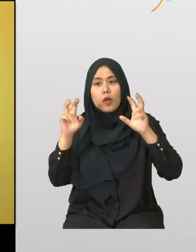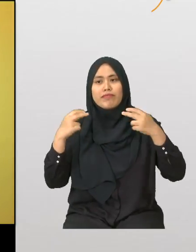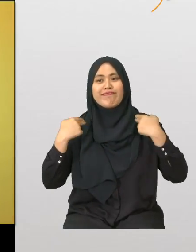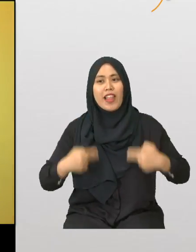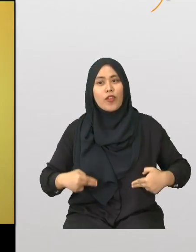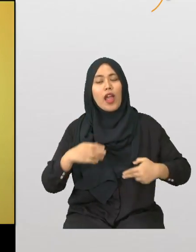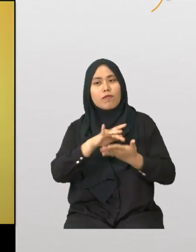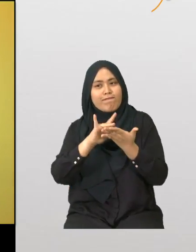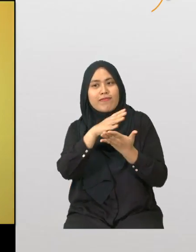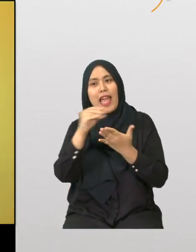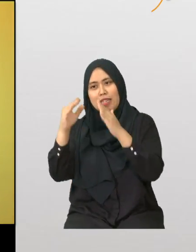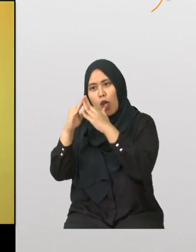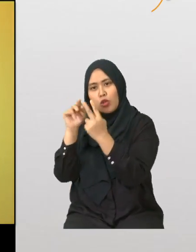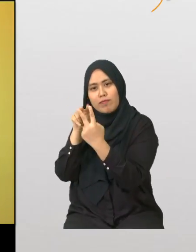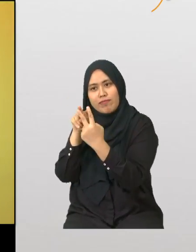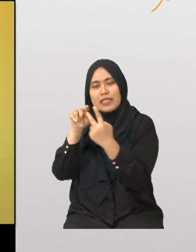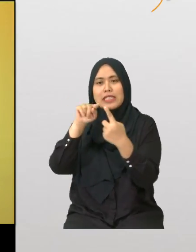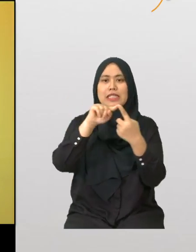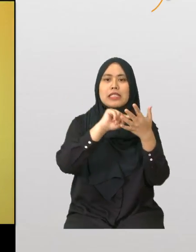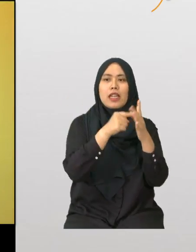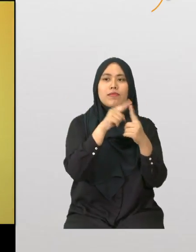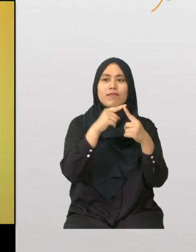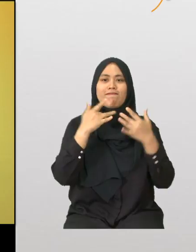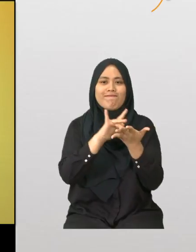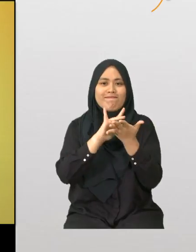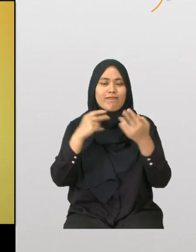housing, starting with healthcare.